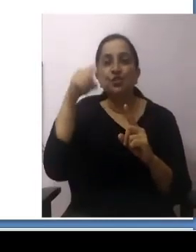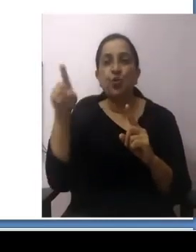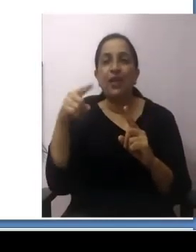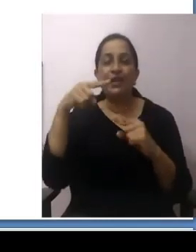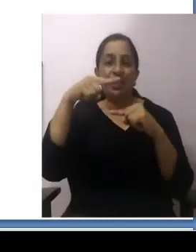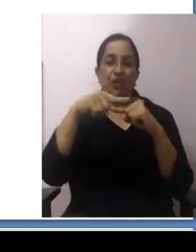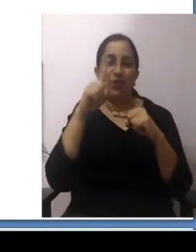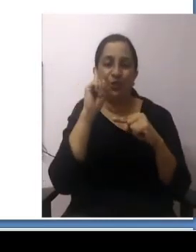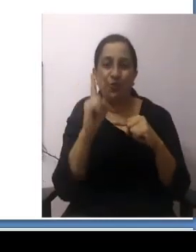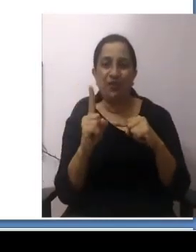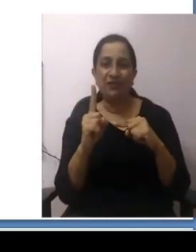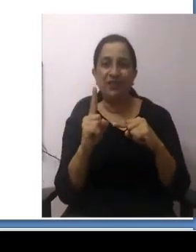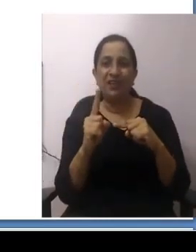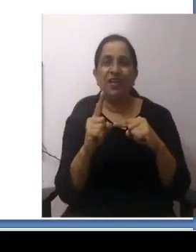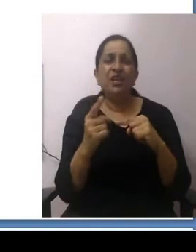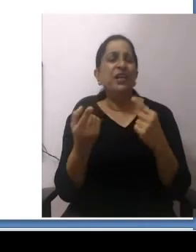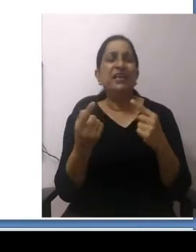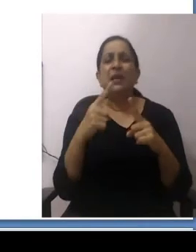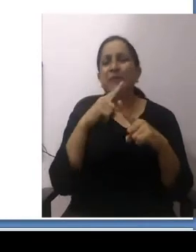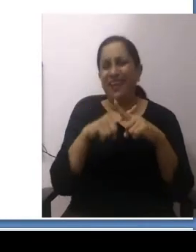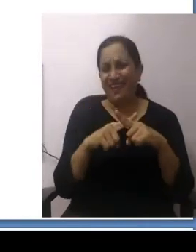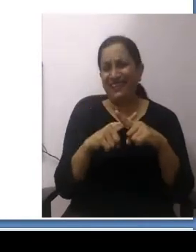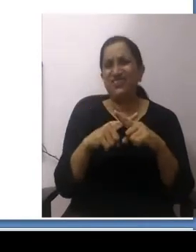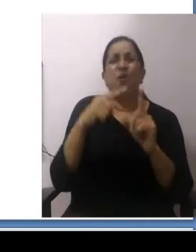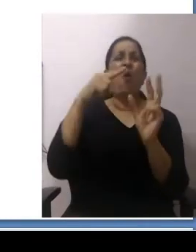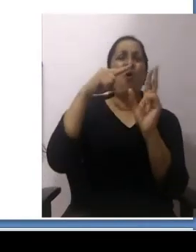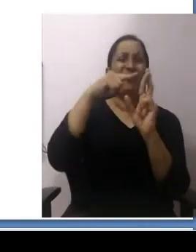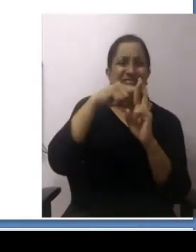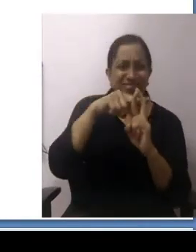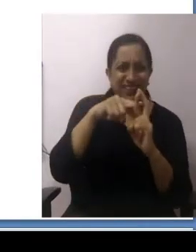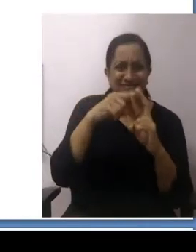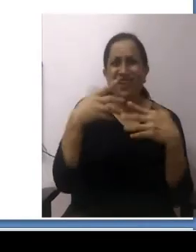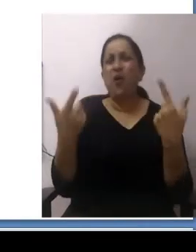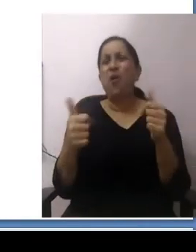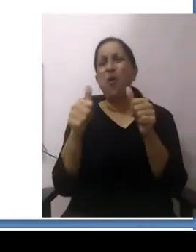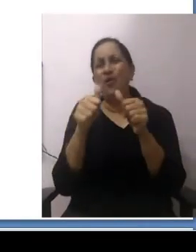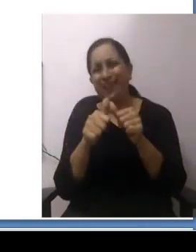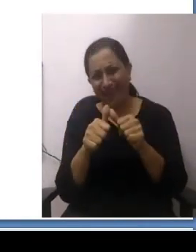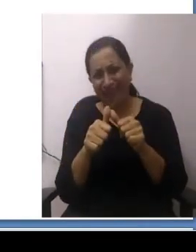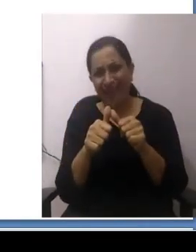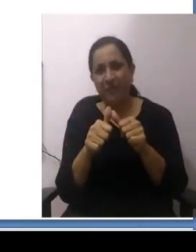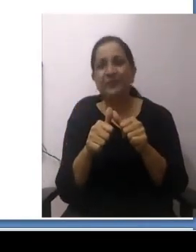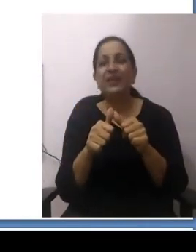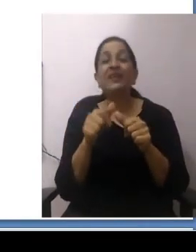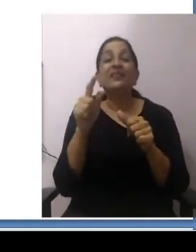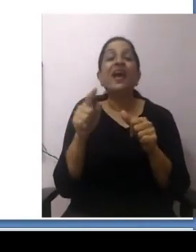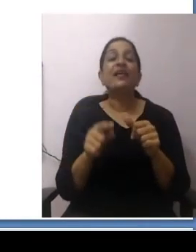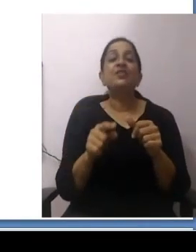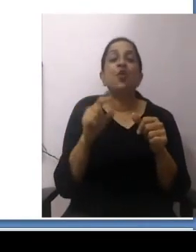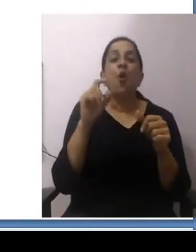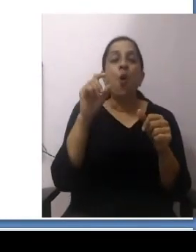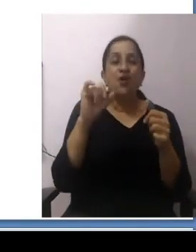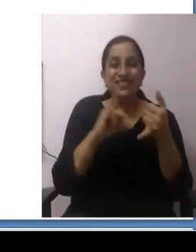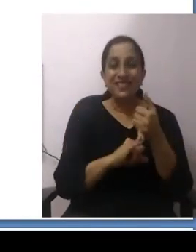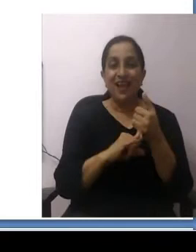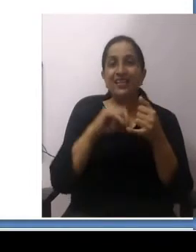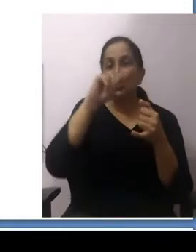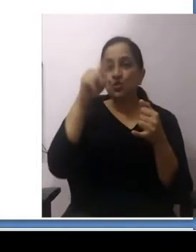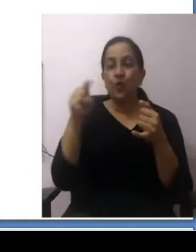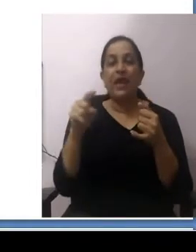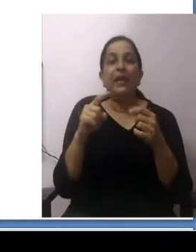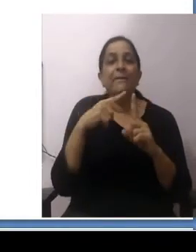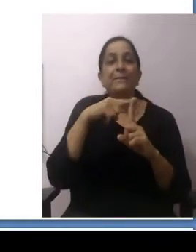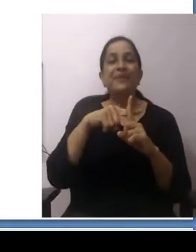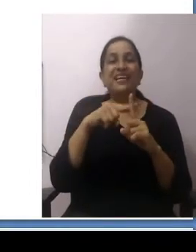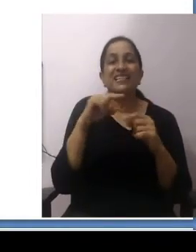be x, it can be a, don't worry. All mean the same. Sin squared x plus cos squared x is equal to 1. 1